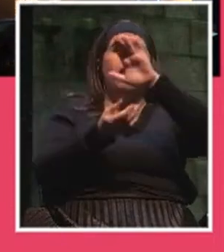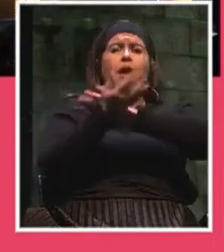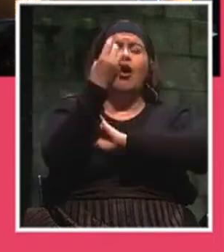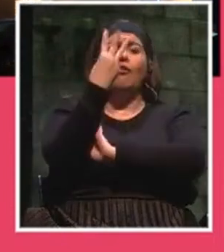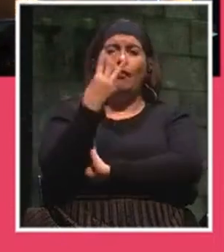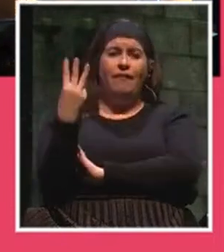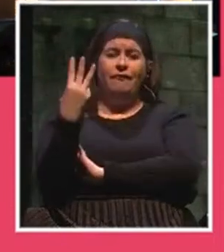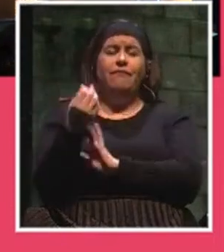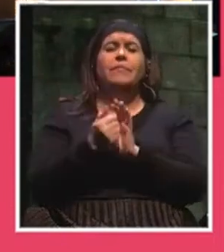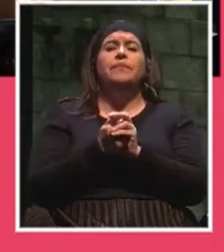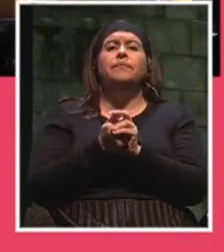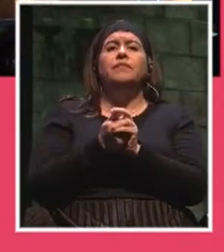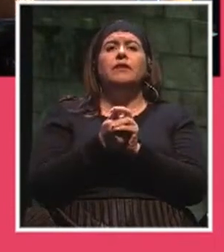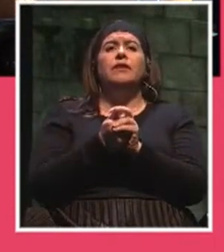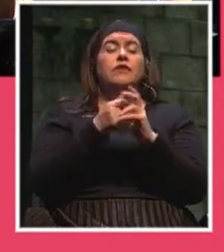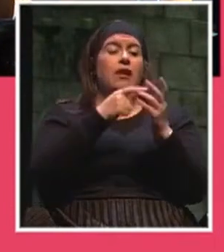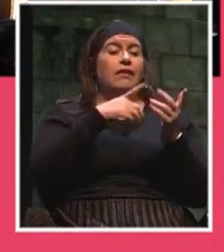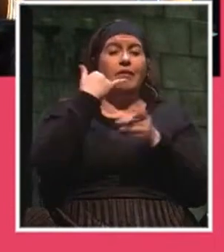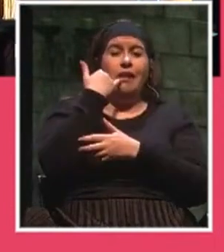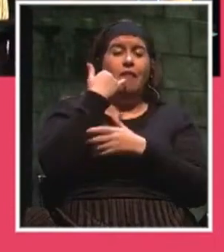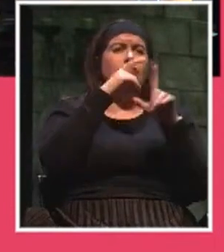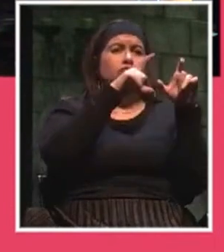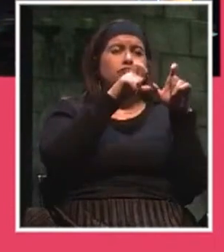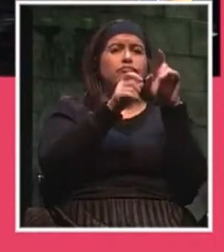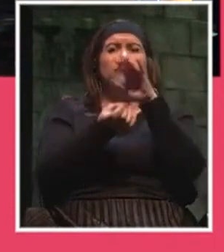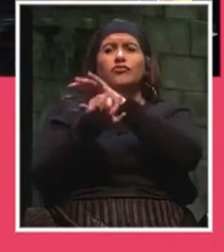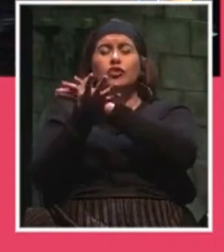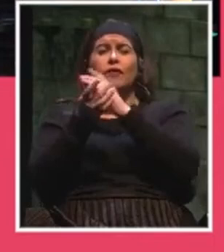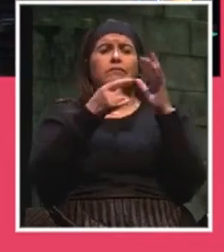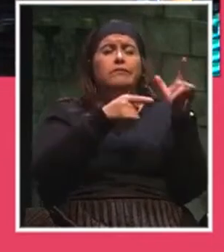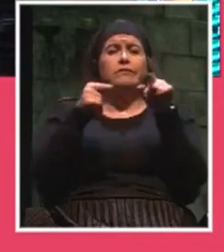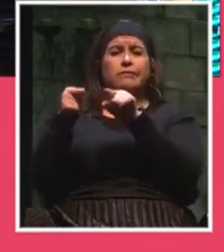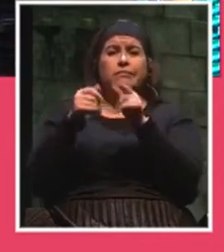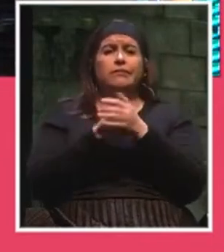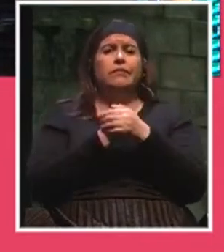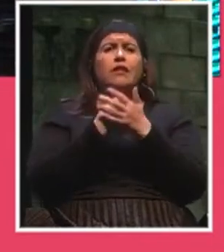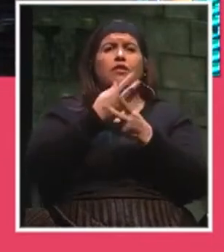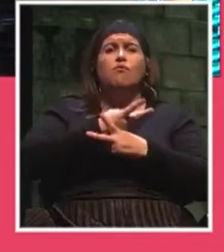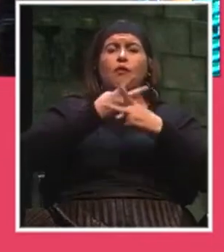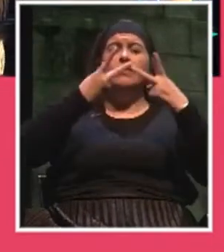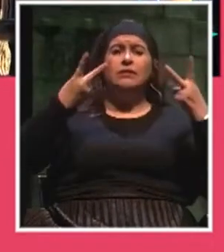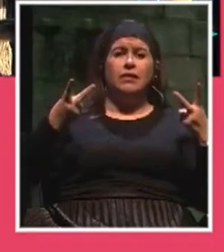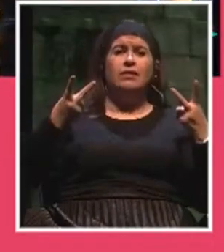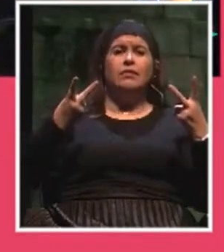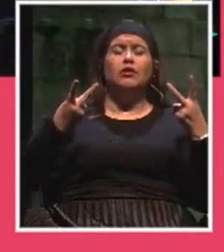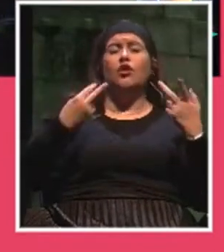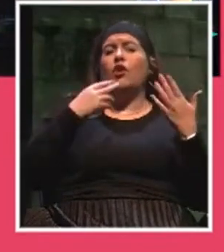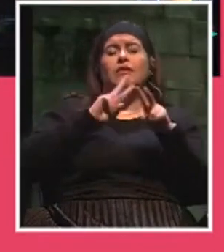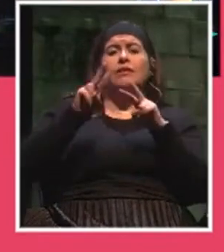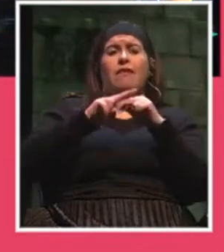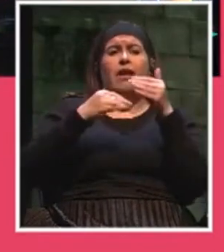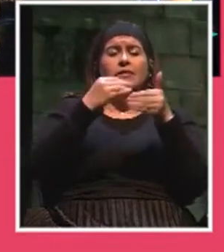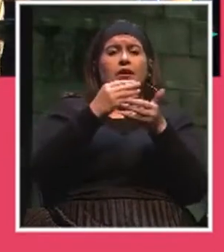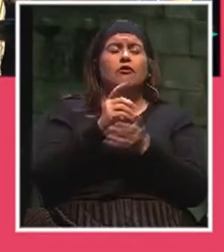from basically all the spin-off stuff that advertising was generating. There was no original content being